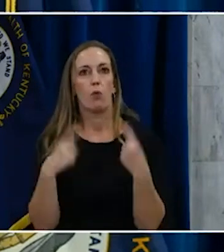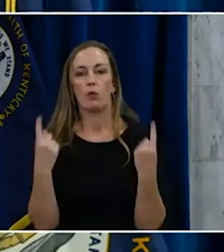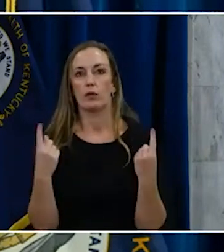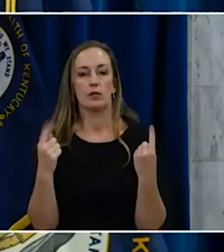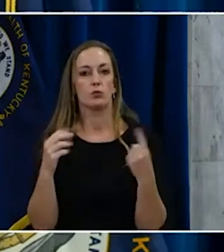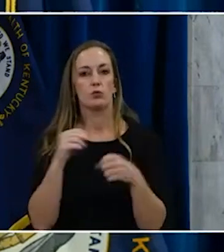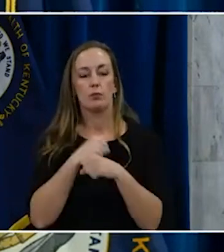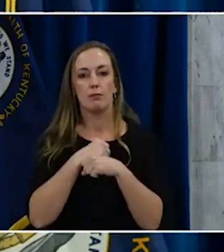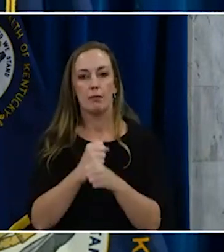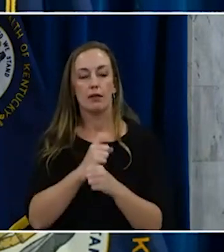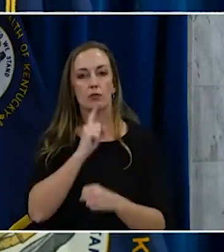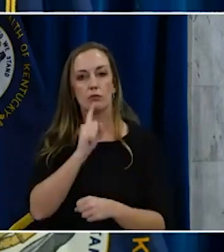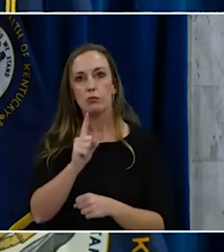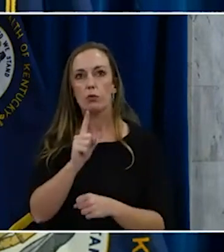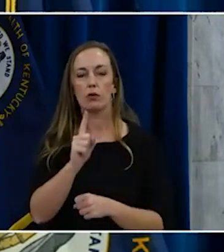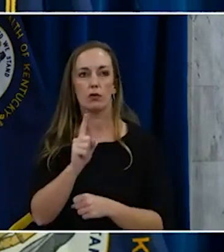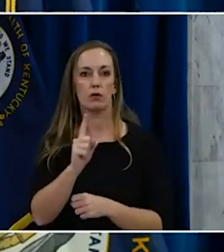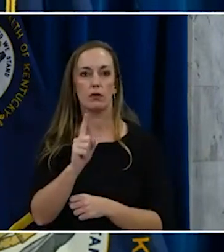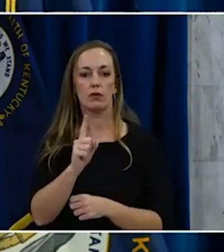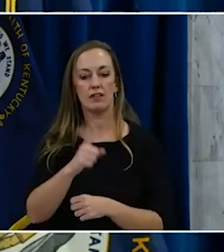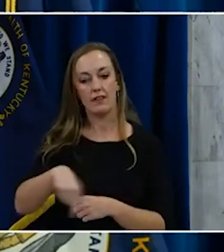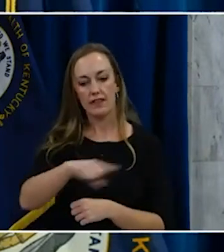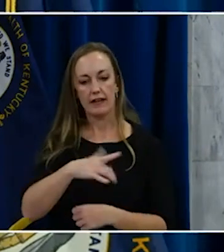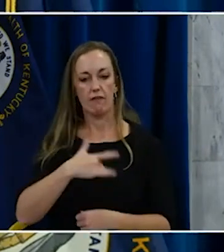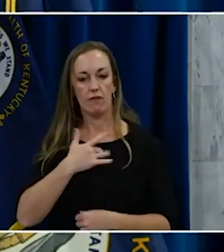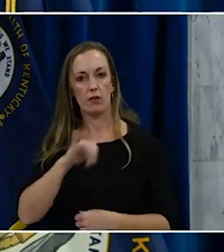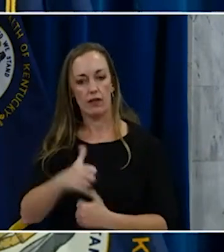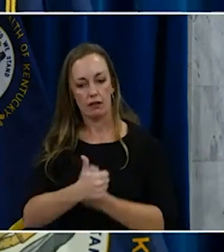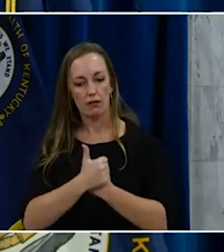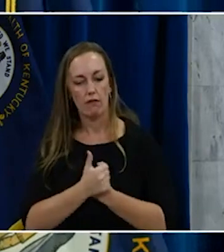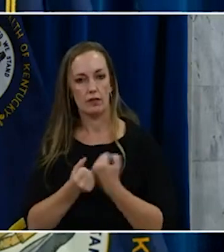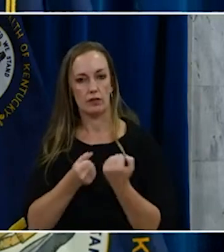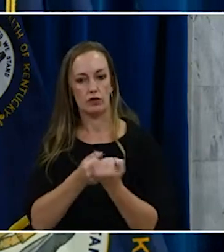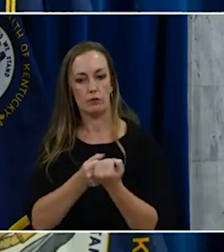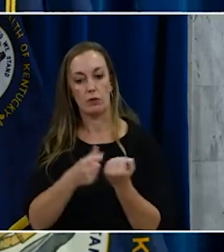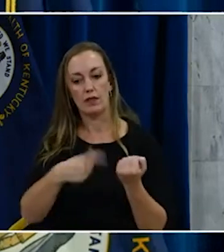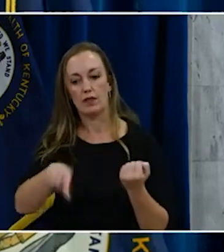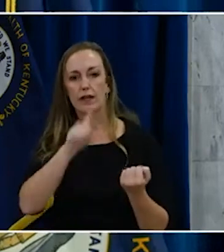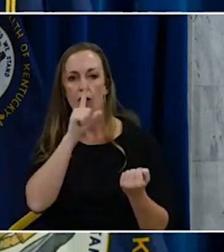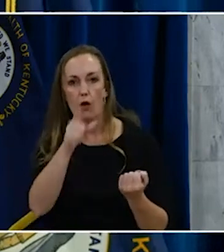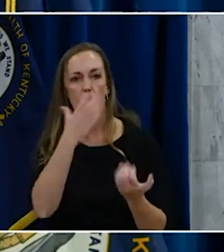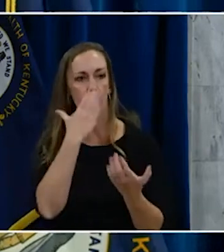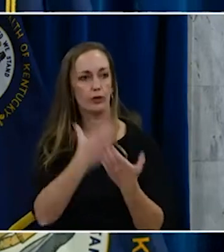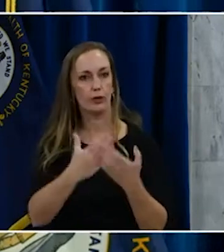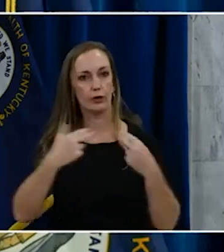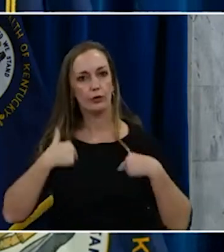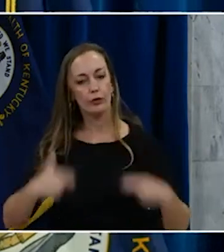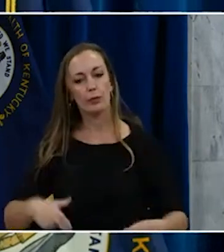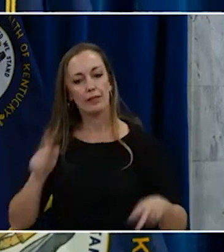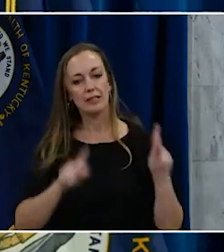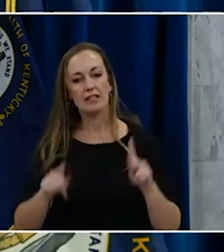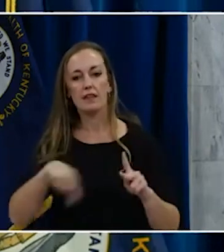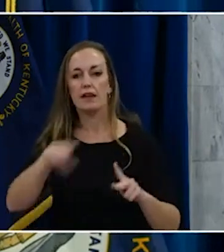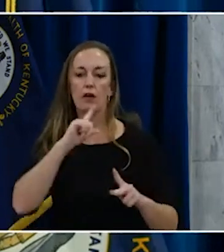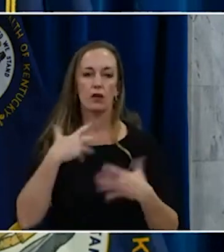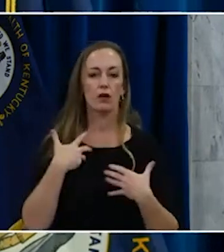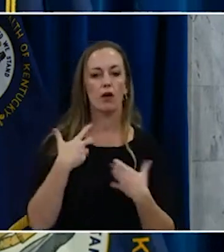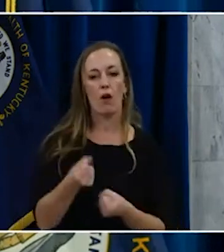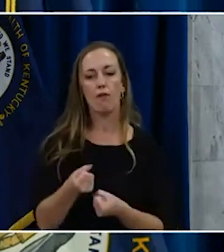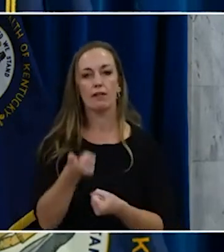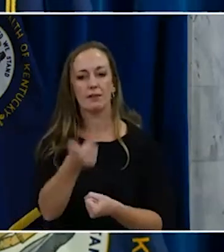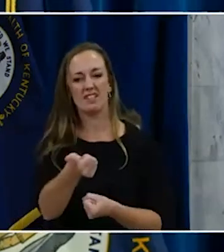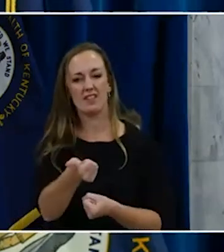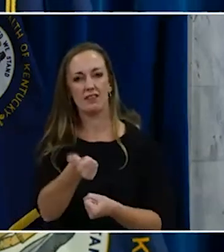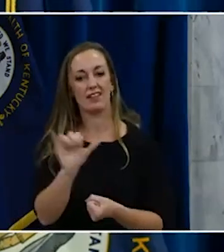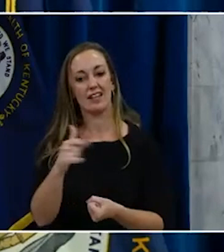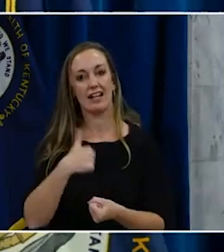to make sure that they feel that love and support, and they are good humans, and they are confident in themselves, just like